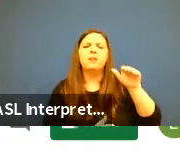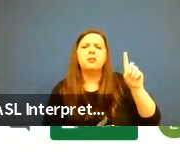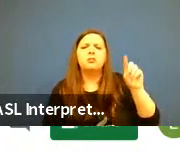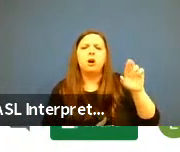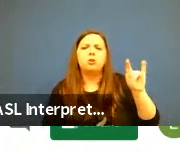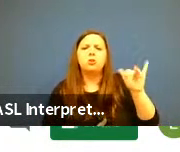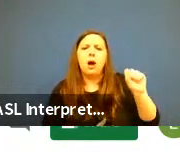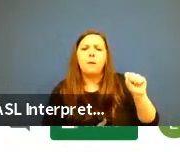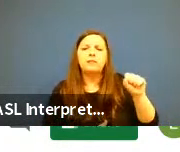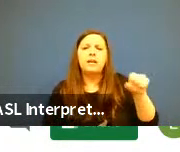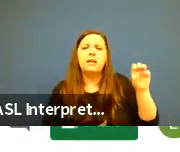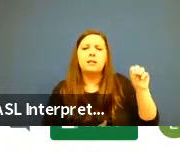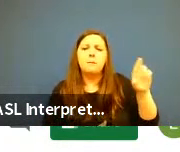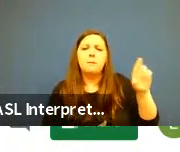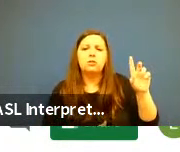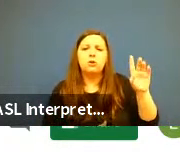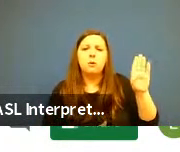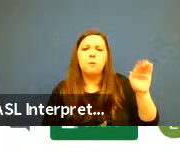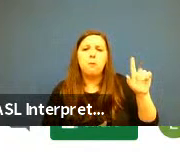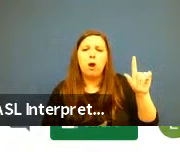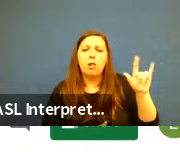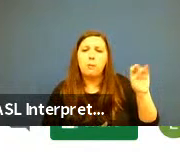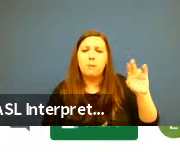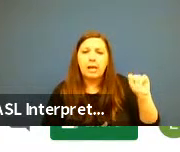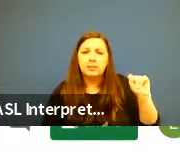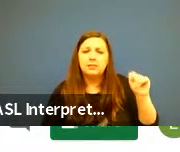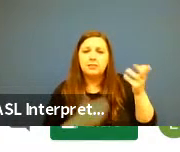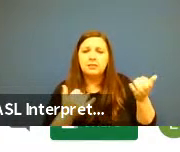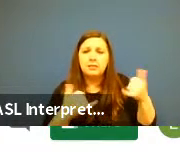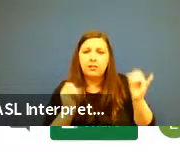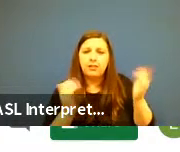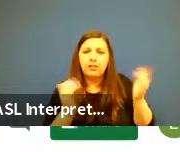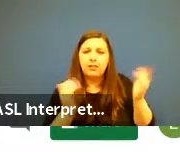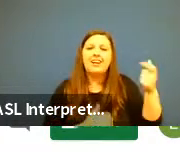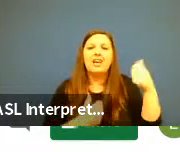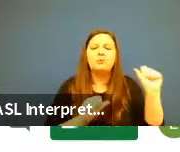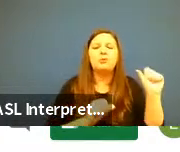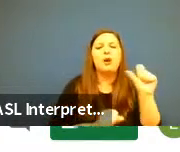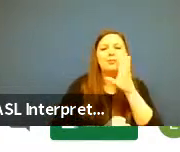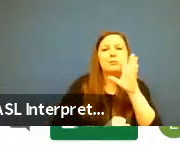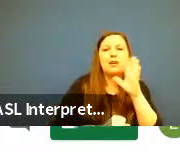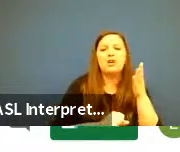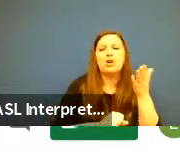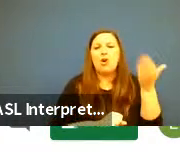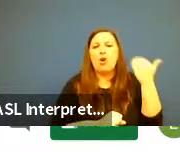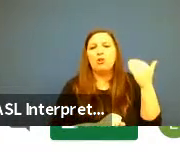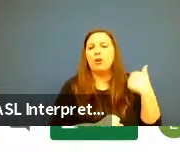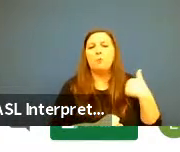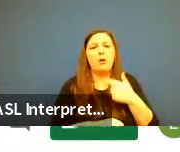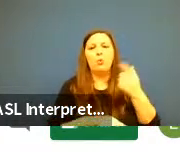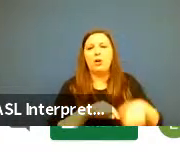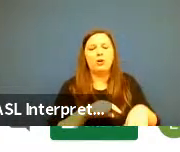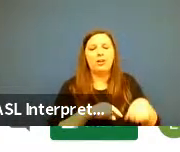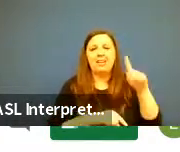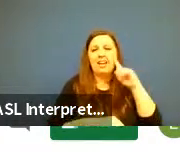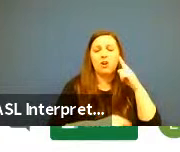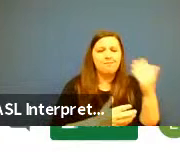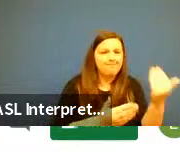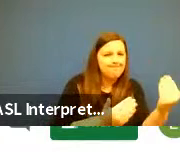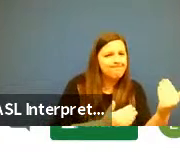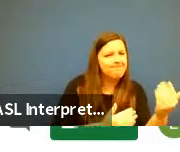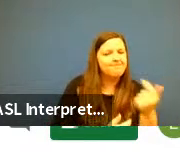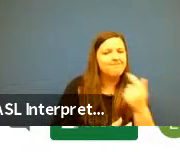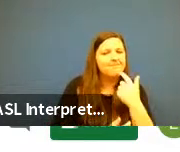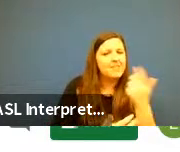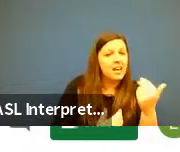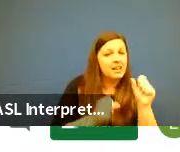Yes, he's here, and he had been trying to speak earlier. I've been texting with him, but we couldn't hear him. Mr. Barlament, let's see what he's saying.